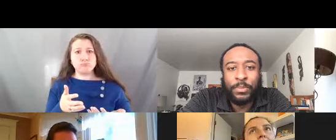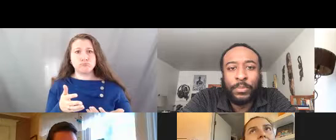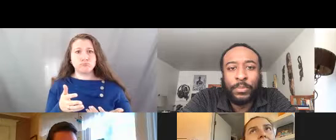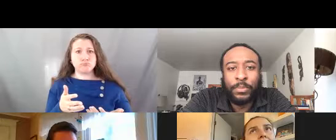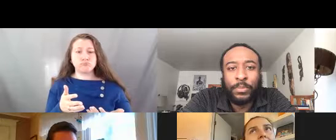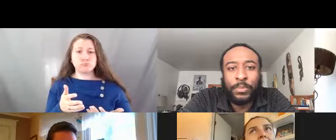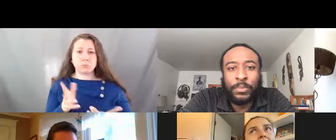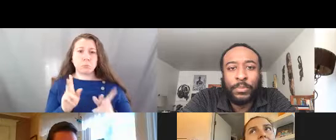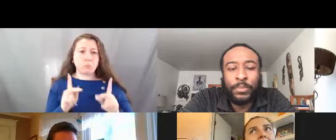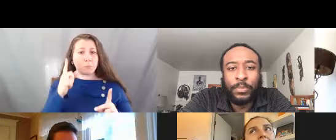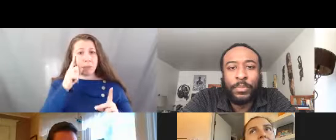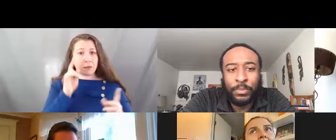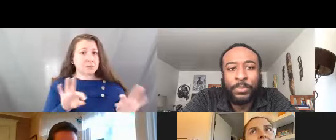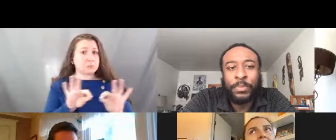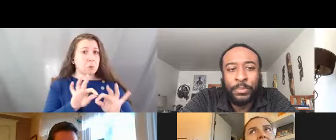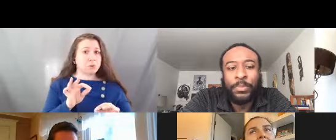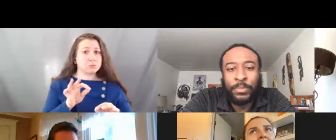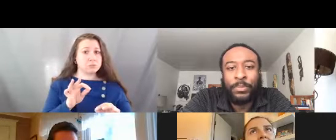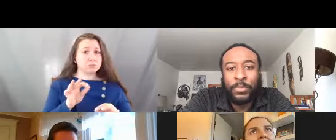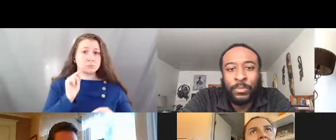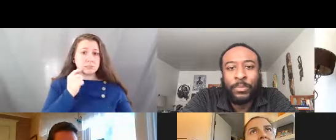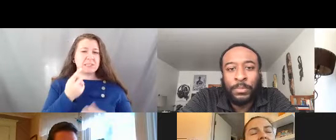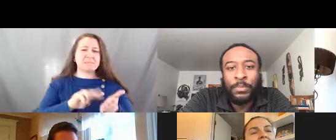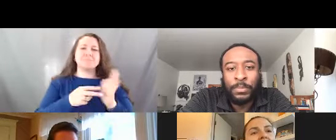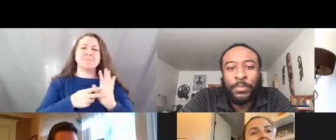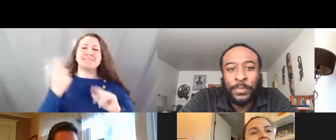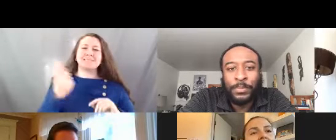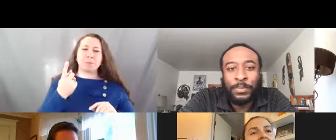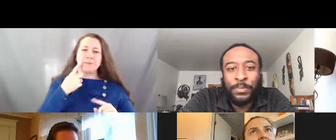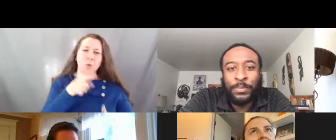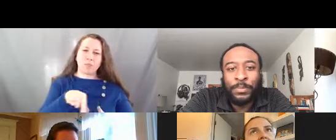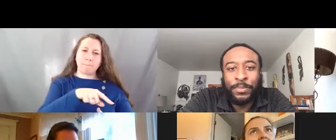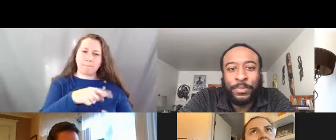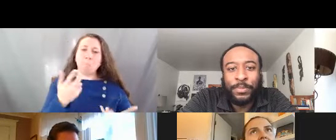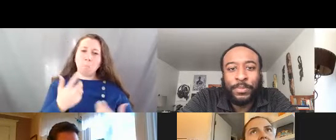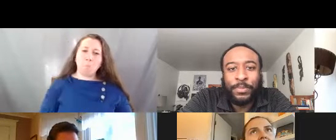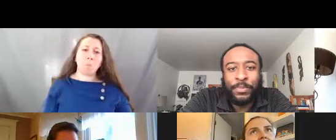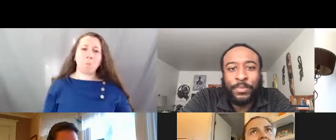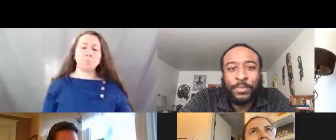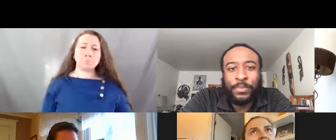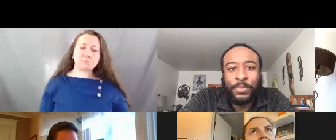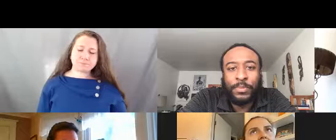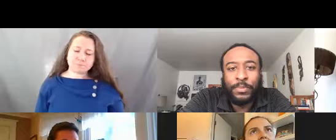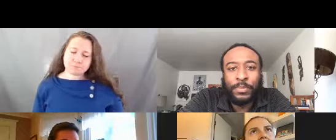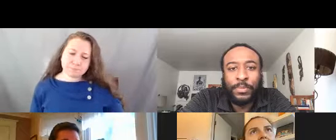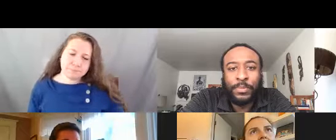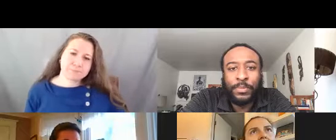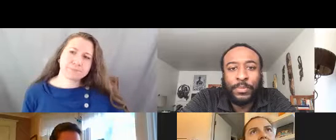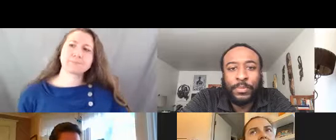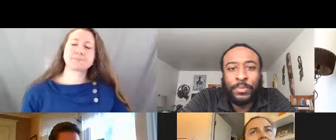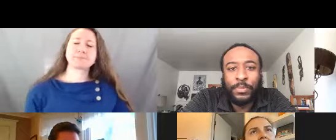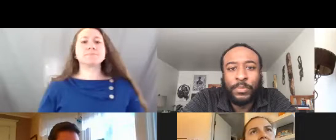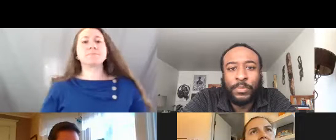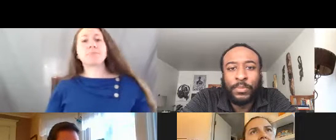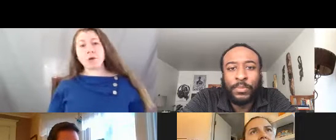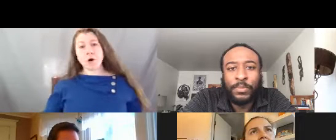that's some people take it seriously over here. It means something, and things of that sort. Also, another difference would